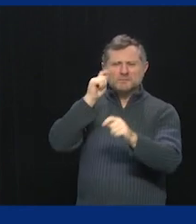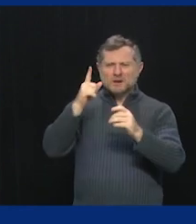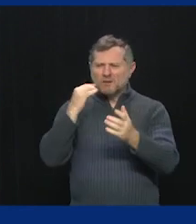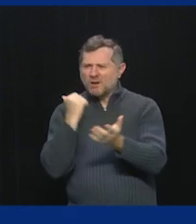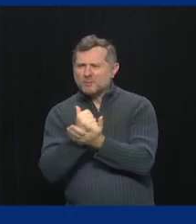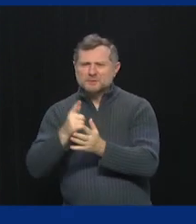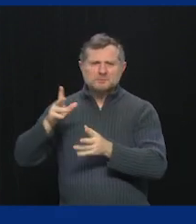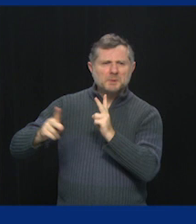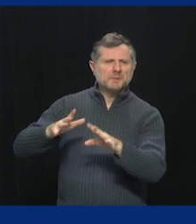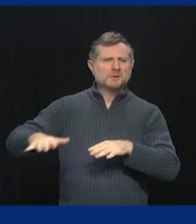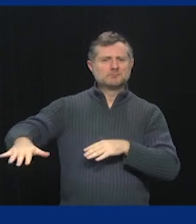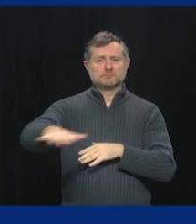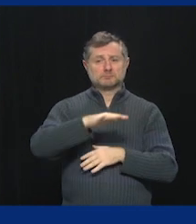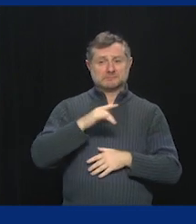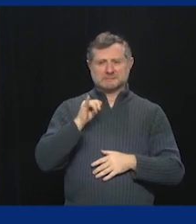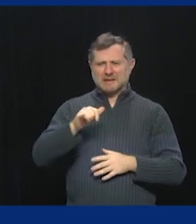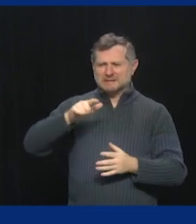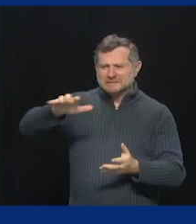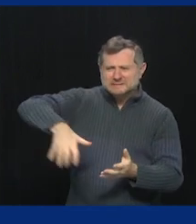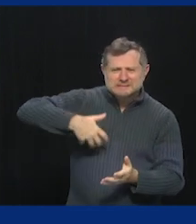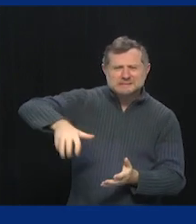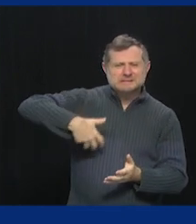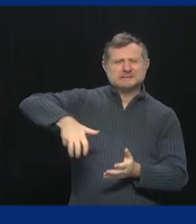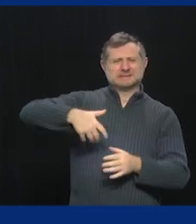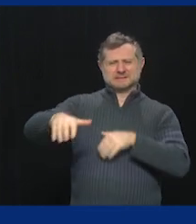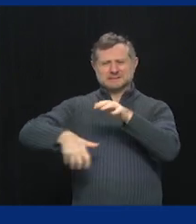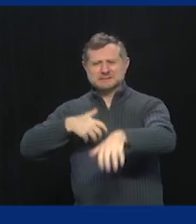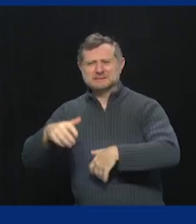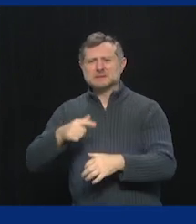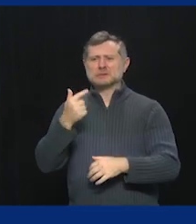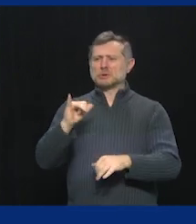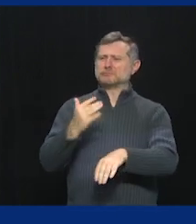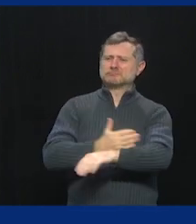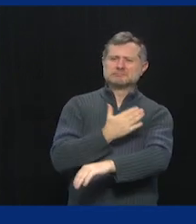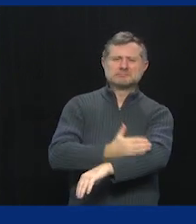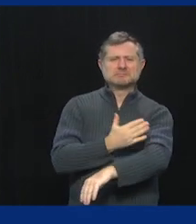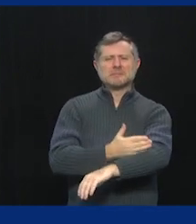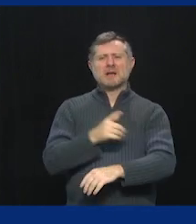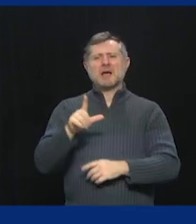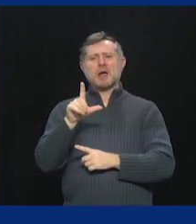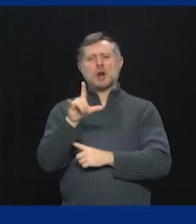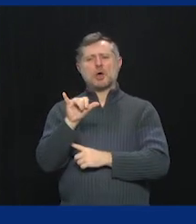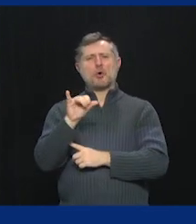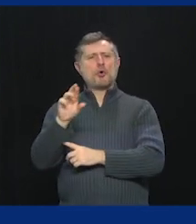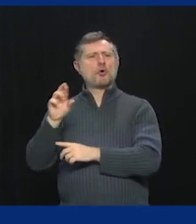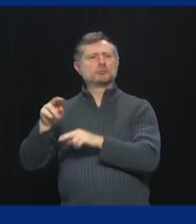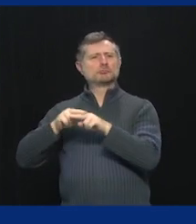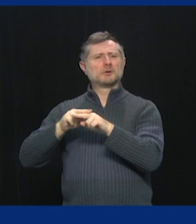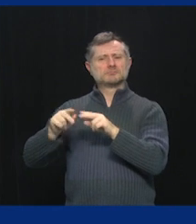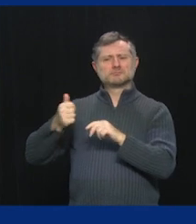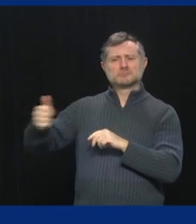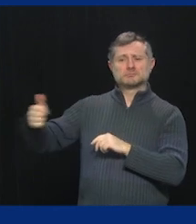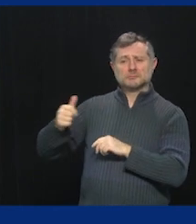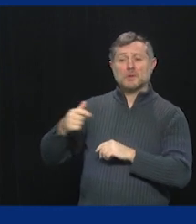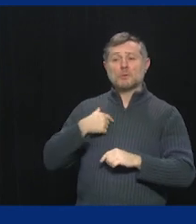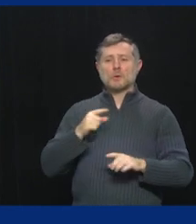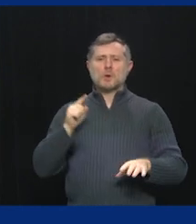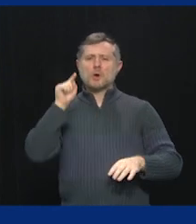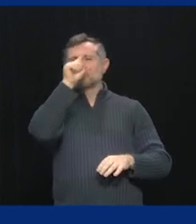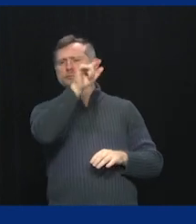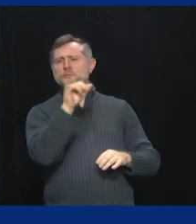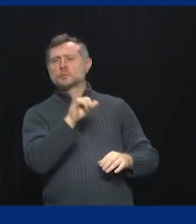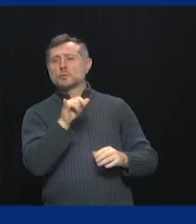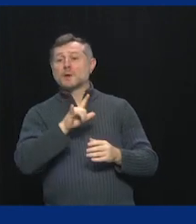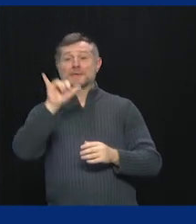an archaeological dig trying to bring back our train station, the LIR, when that was underground. I went up to